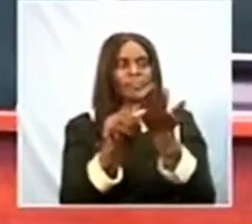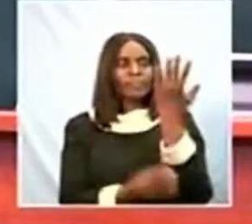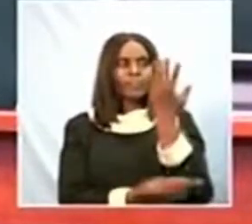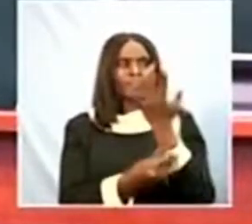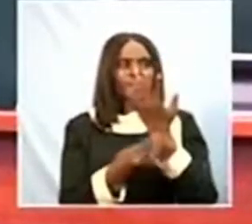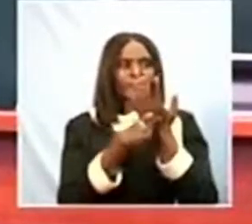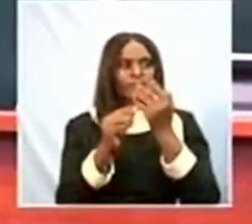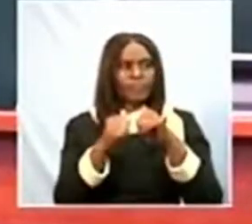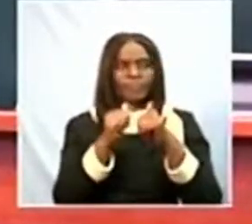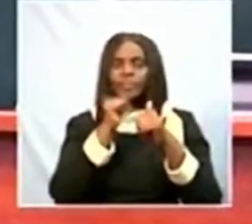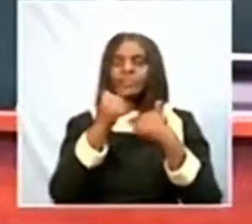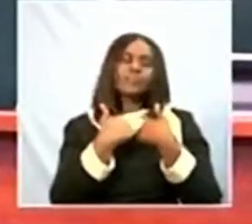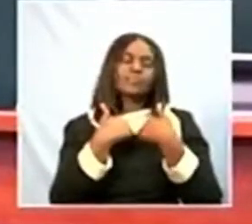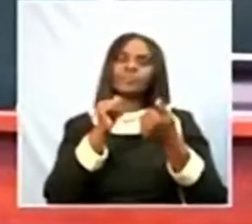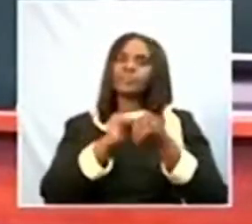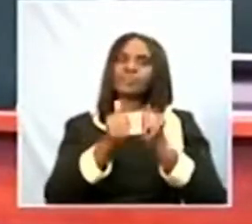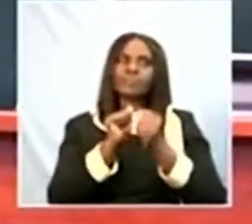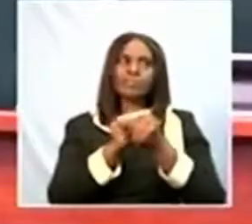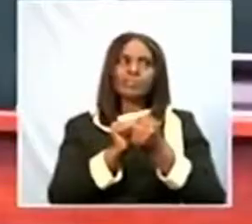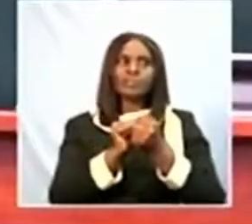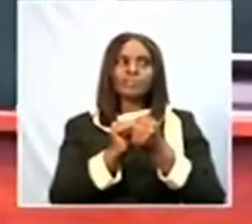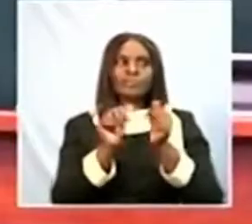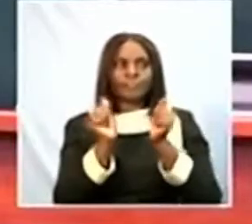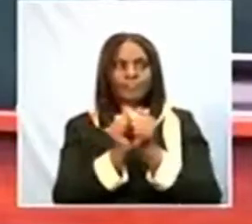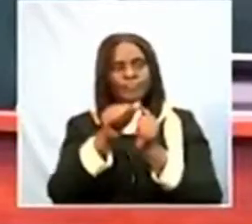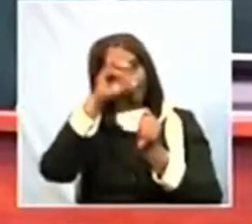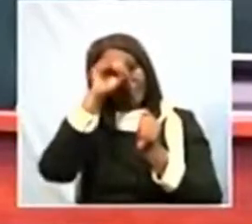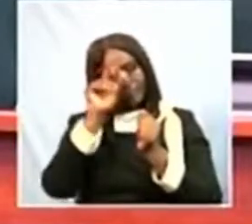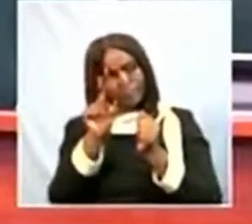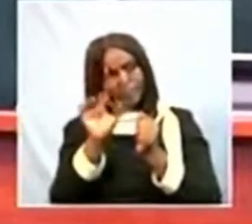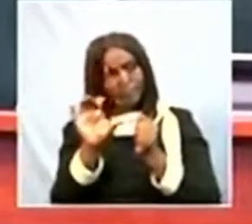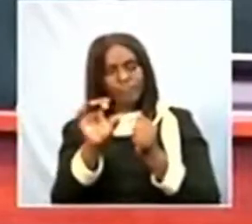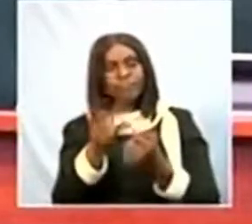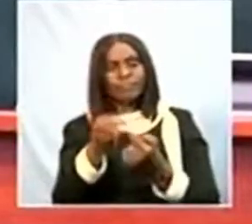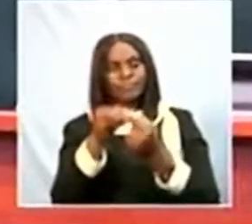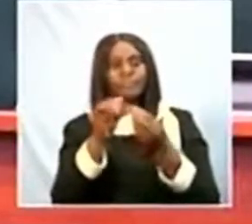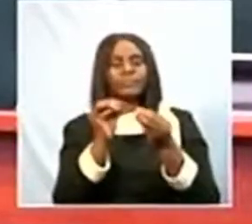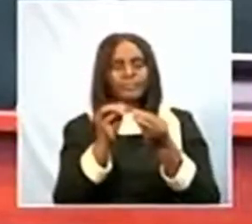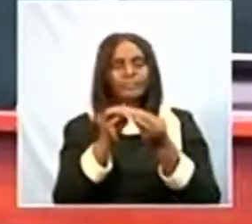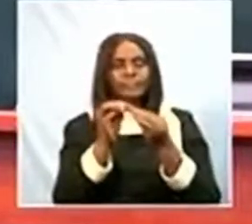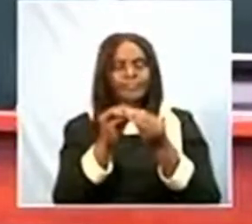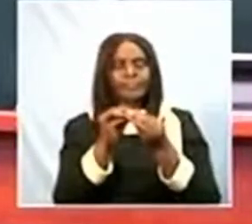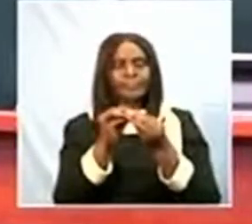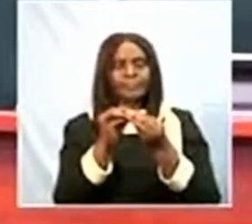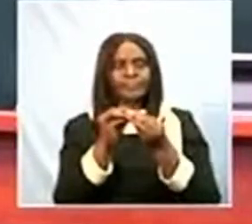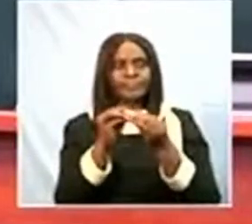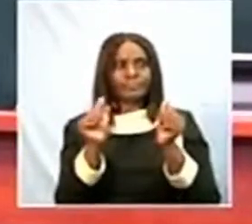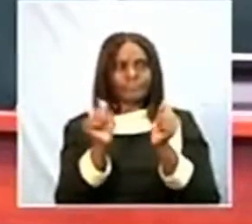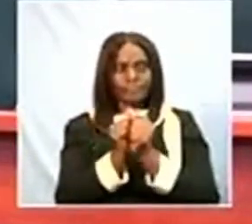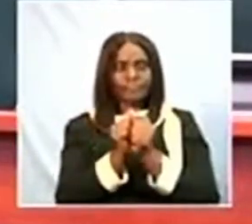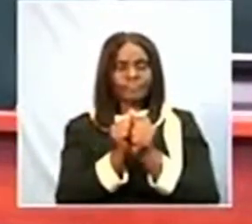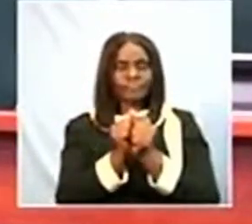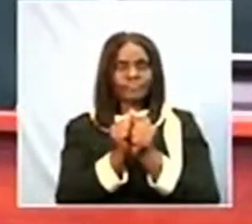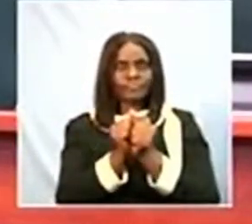so that it does not affect the mining sector and especially the Kafue River, Madam